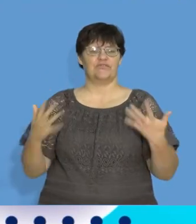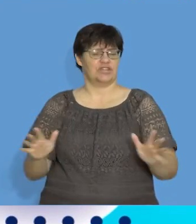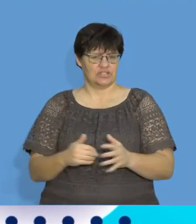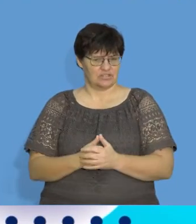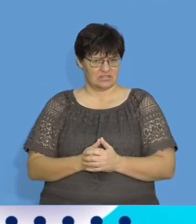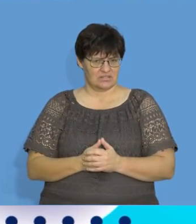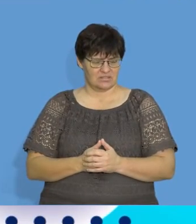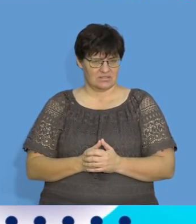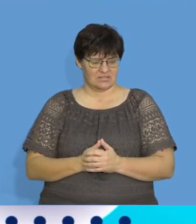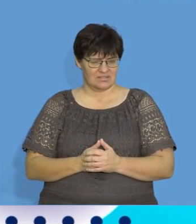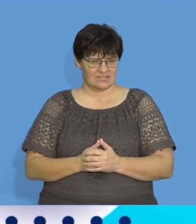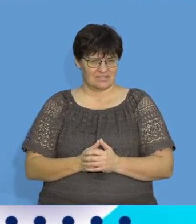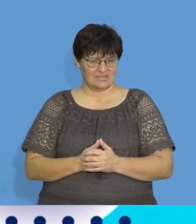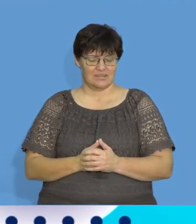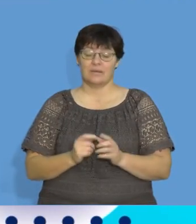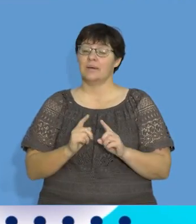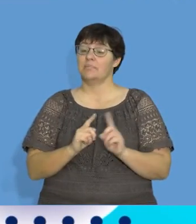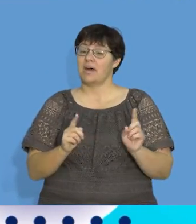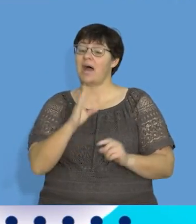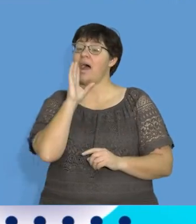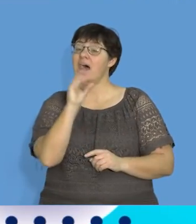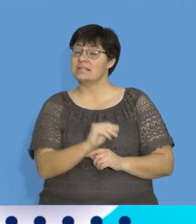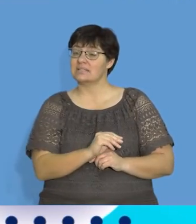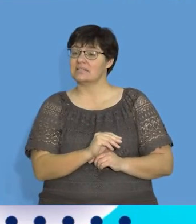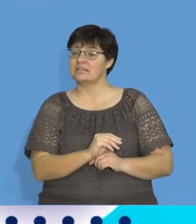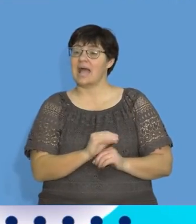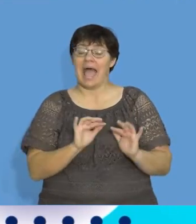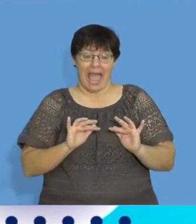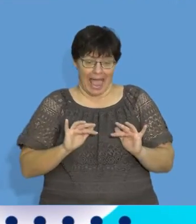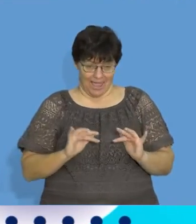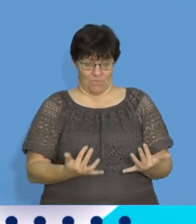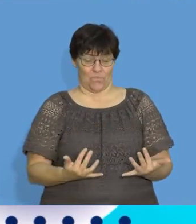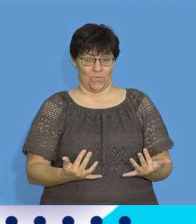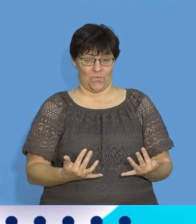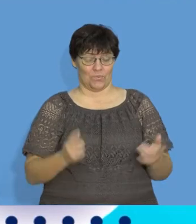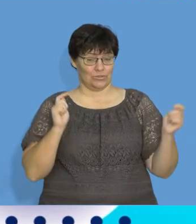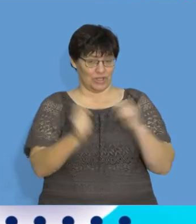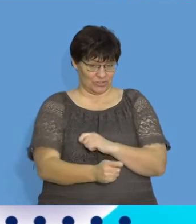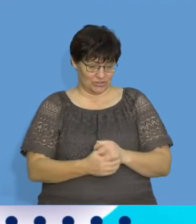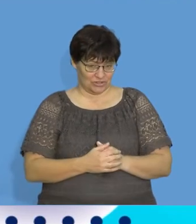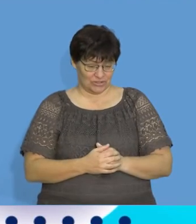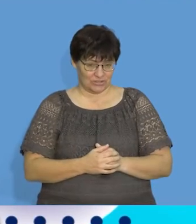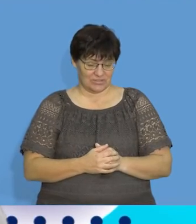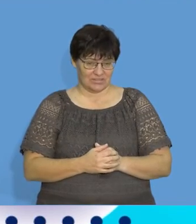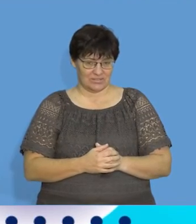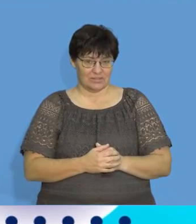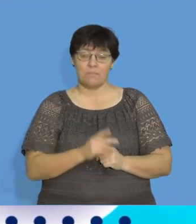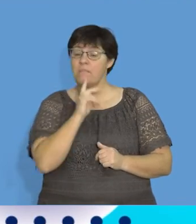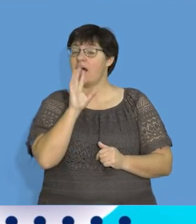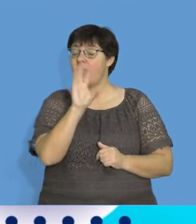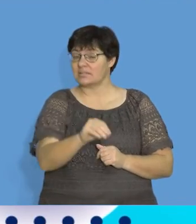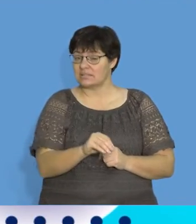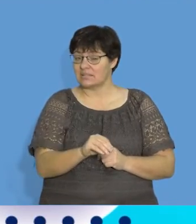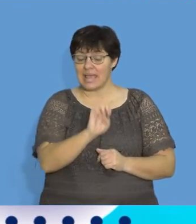everything into the equation, get an answer. They asked, how does it change? This is asking